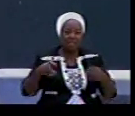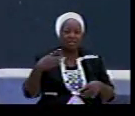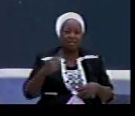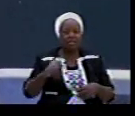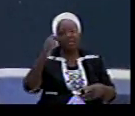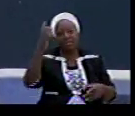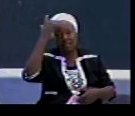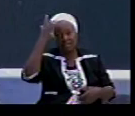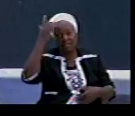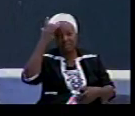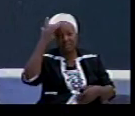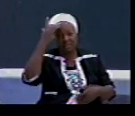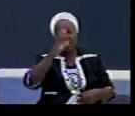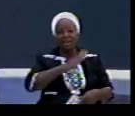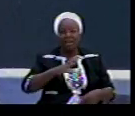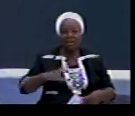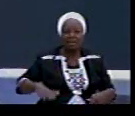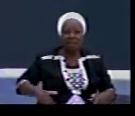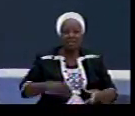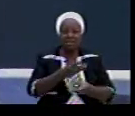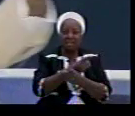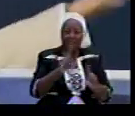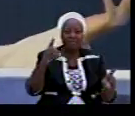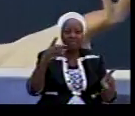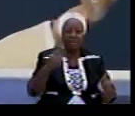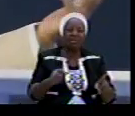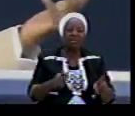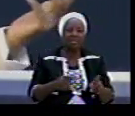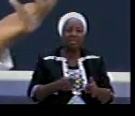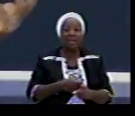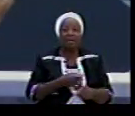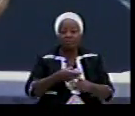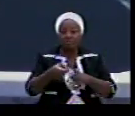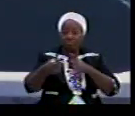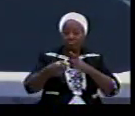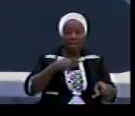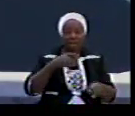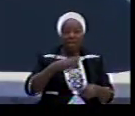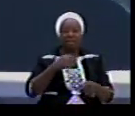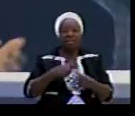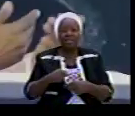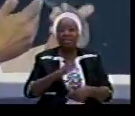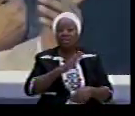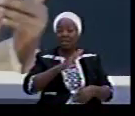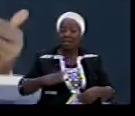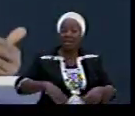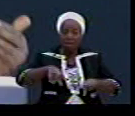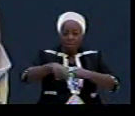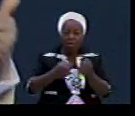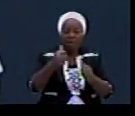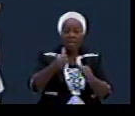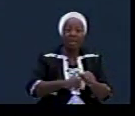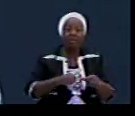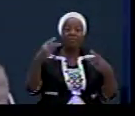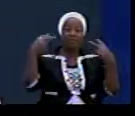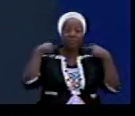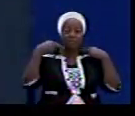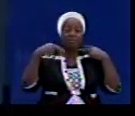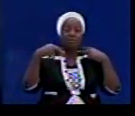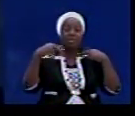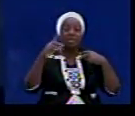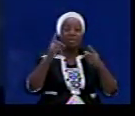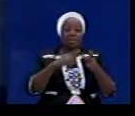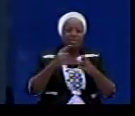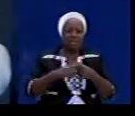Christ delivered the afflicted. And Christ broke every yoke. They applied to